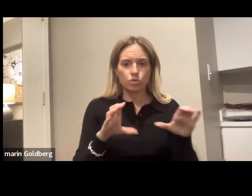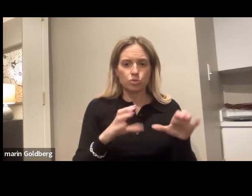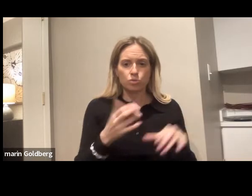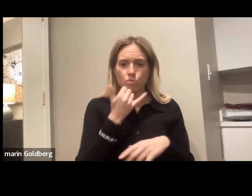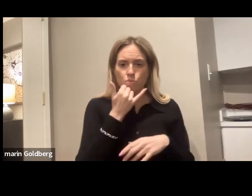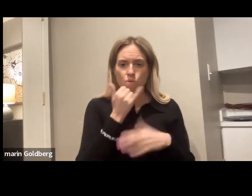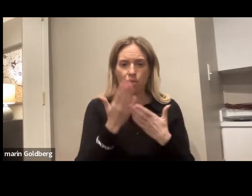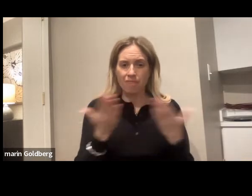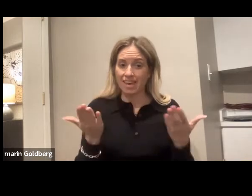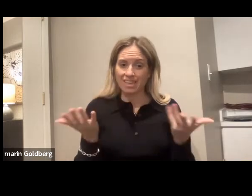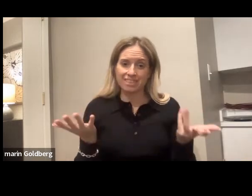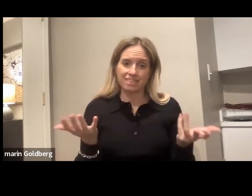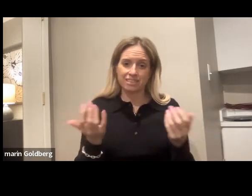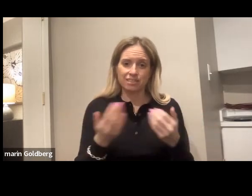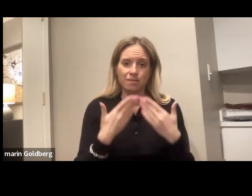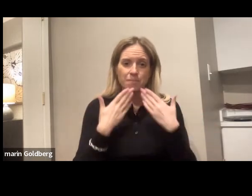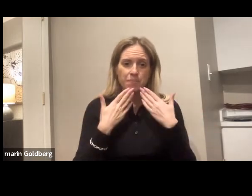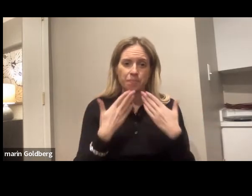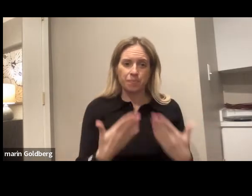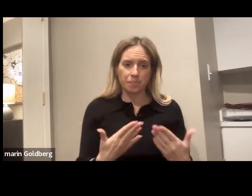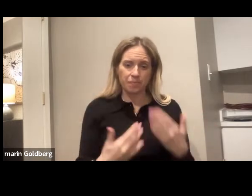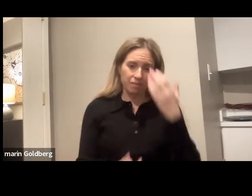thing. Thank you.